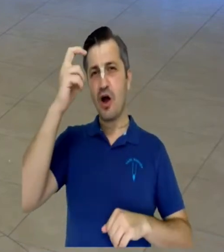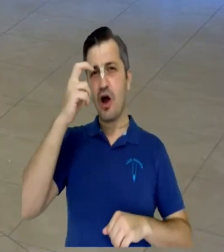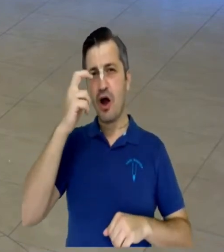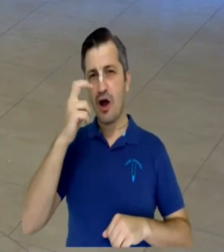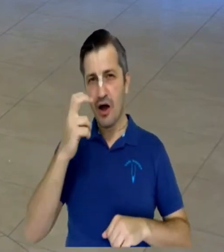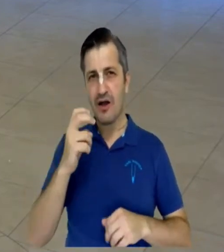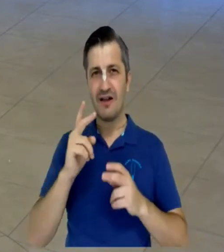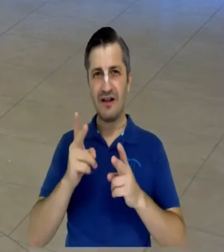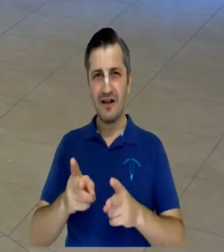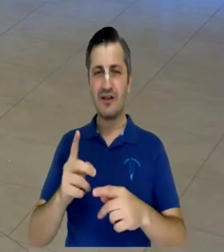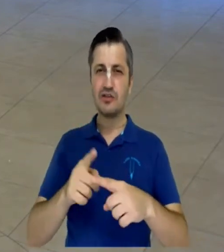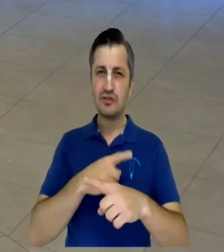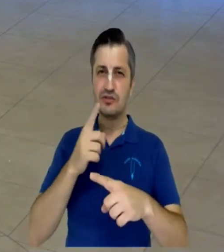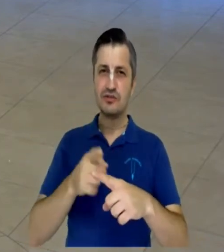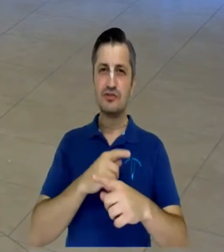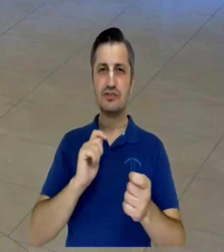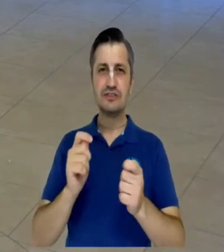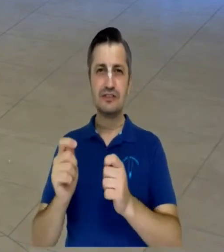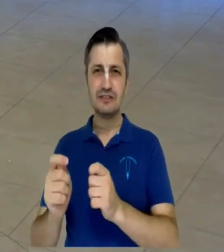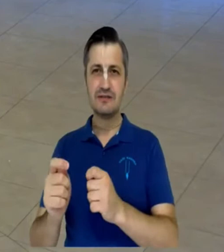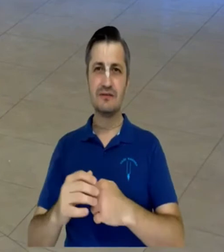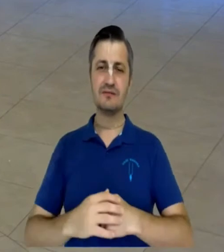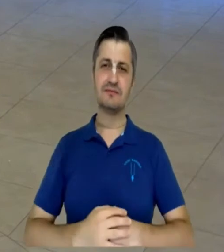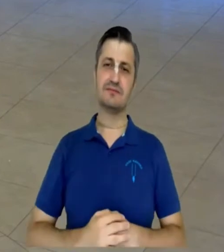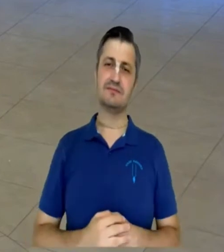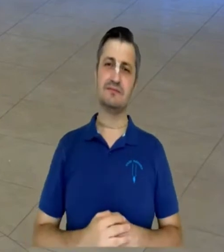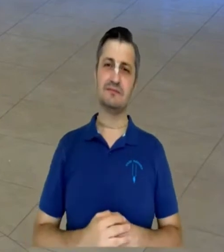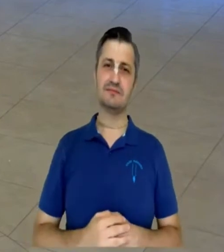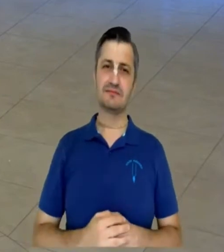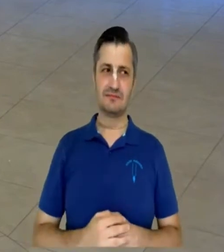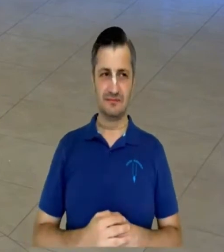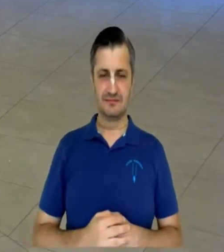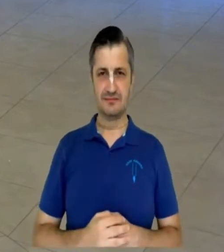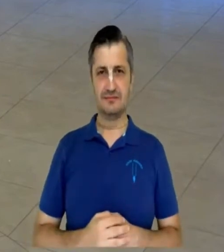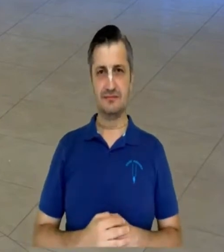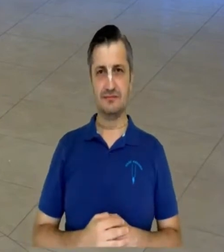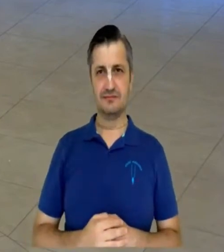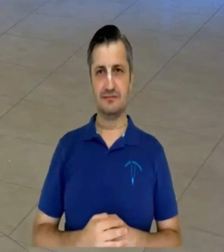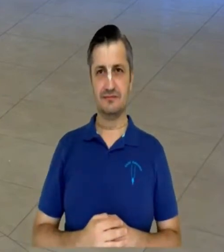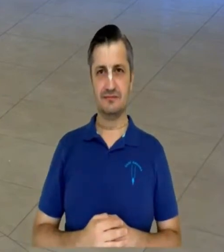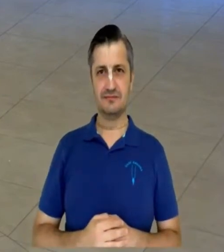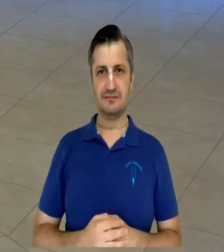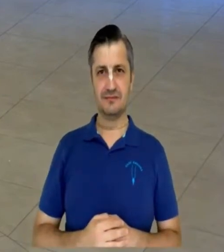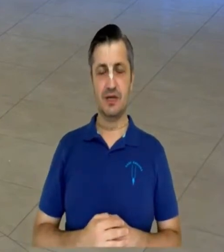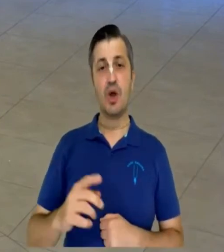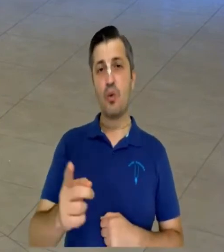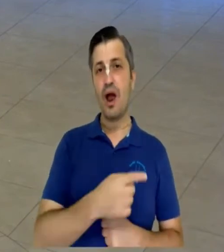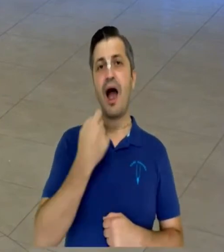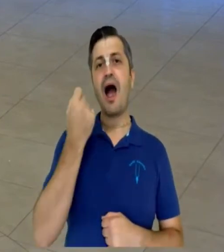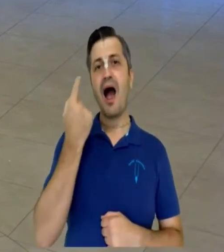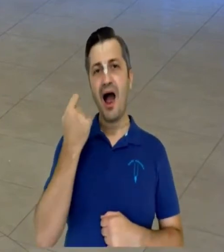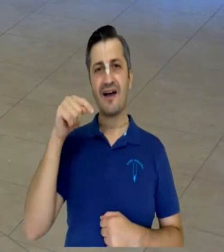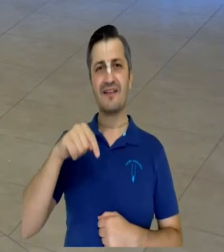or in different situations. We understand that this is only a temporary situation,